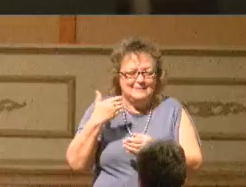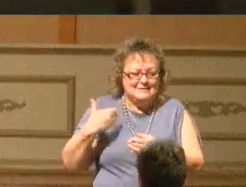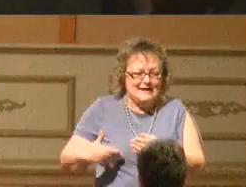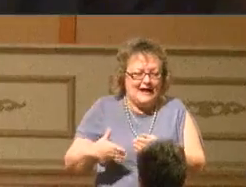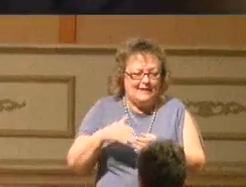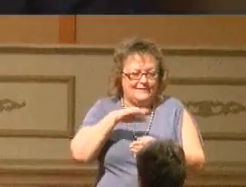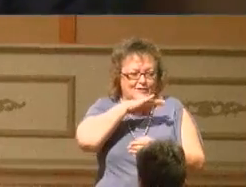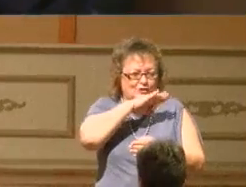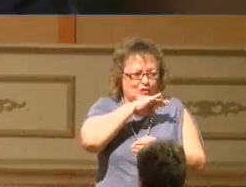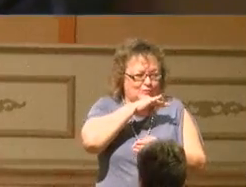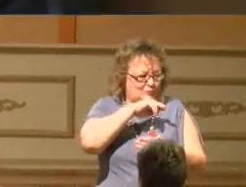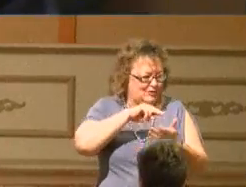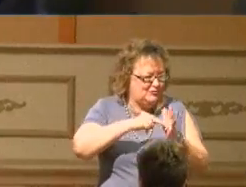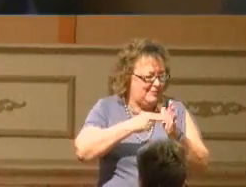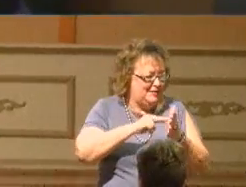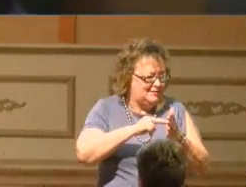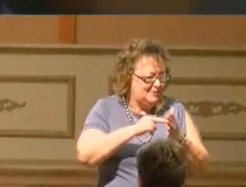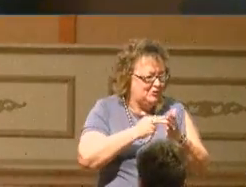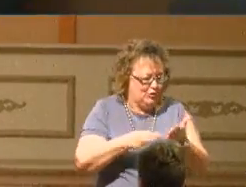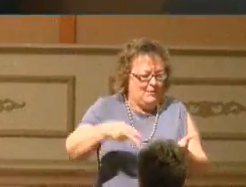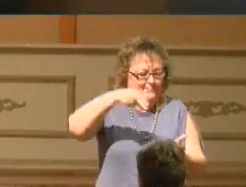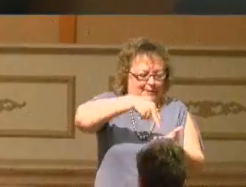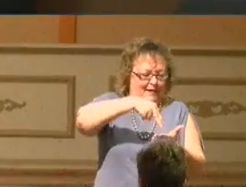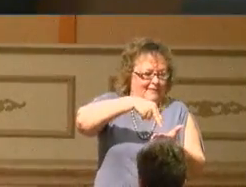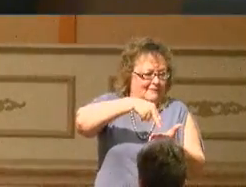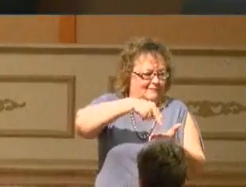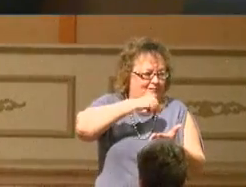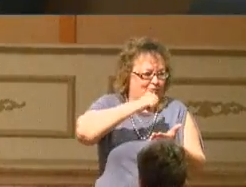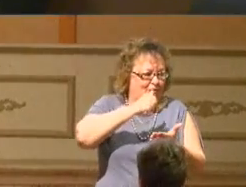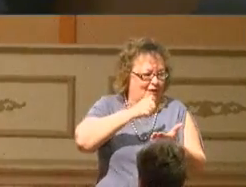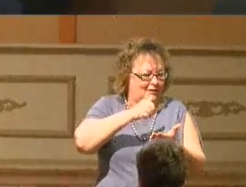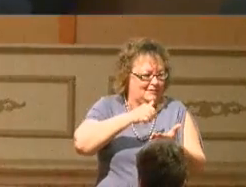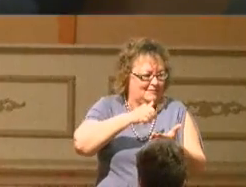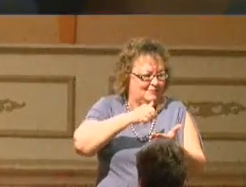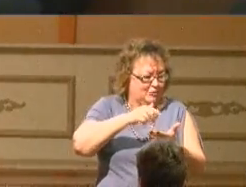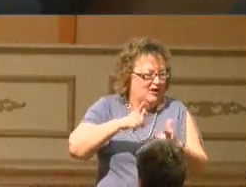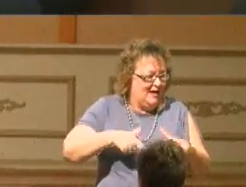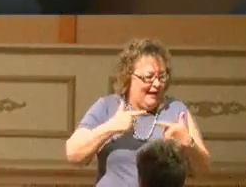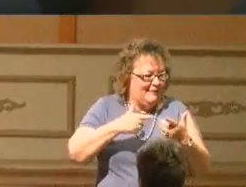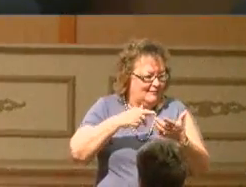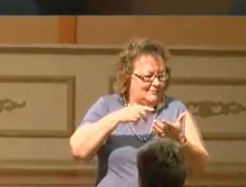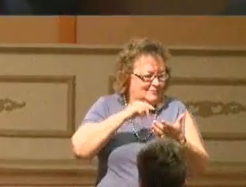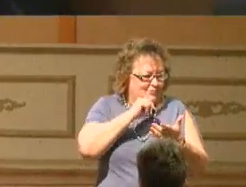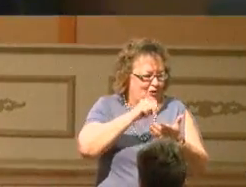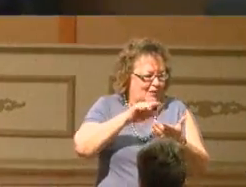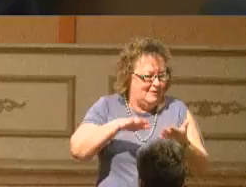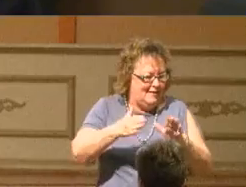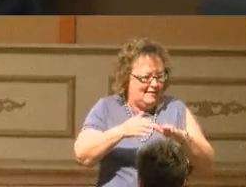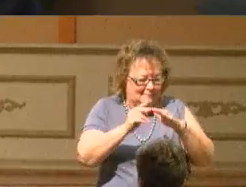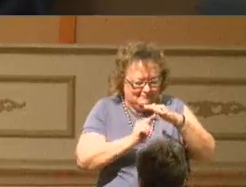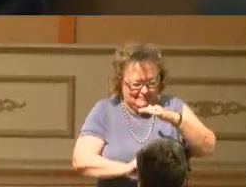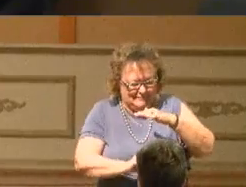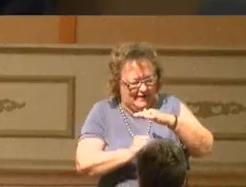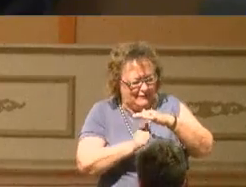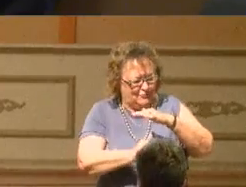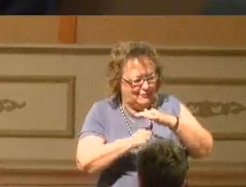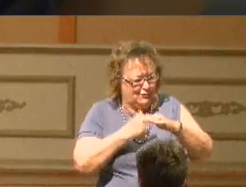Because there is going to be a day and a time when this ticker is going to stop and we're going to draw our last breath.